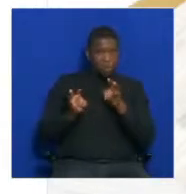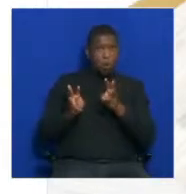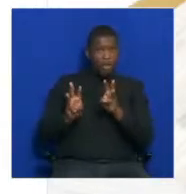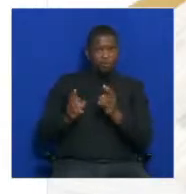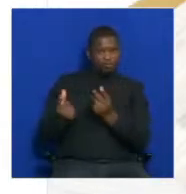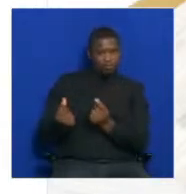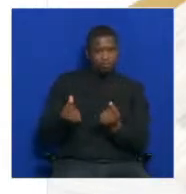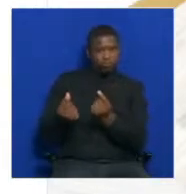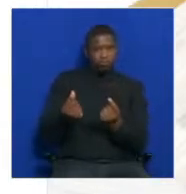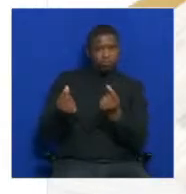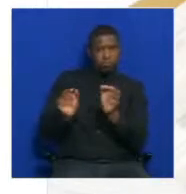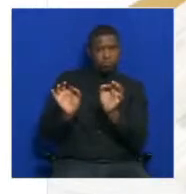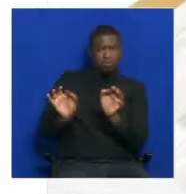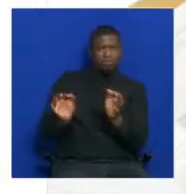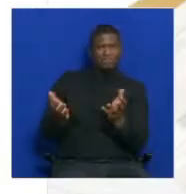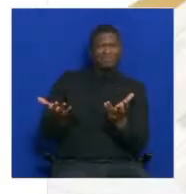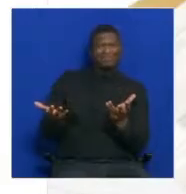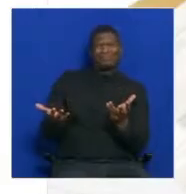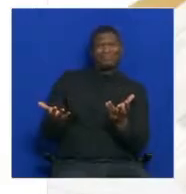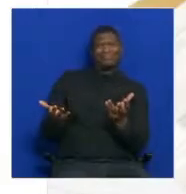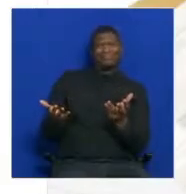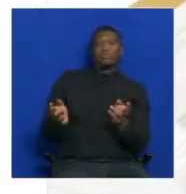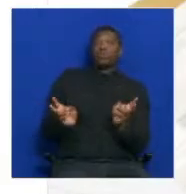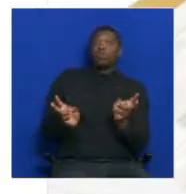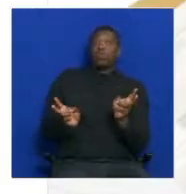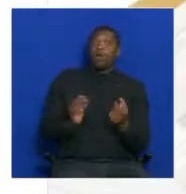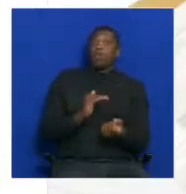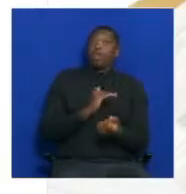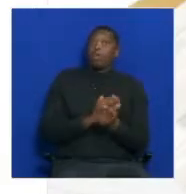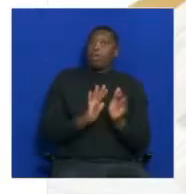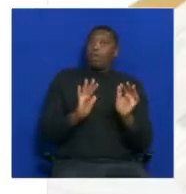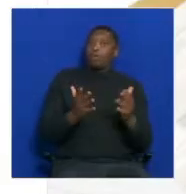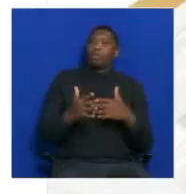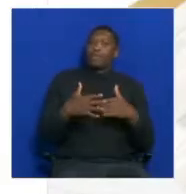Ordinarily, even a matter received by the ID herself